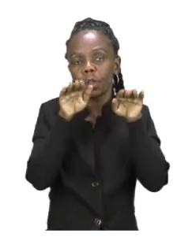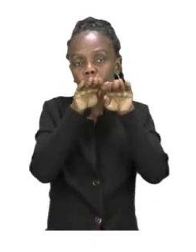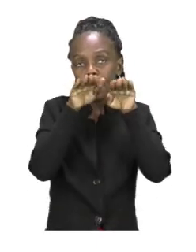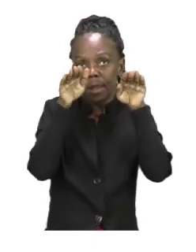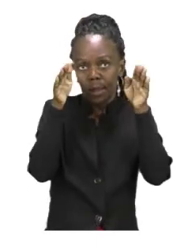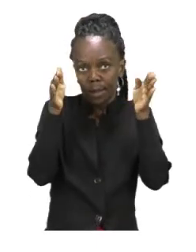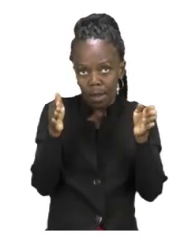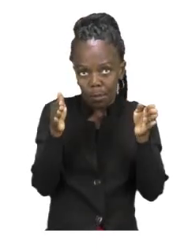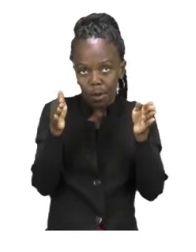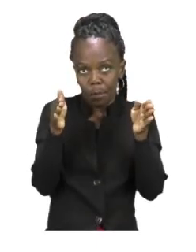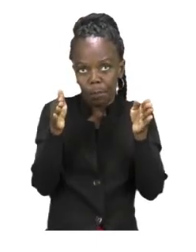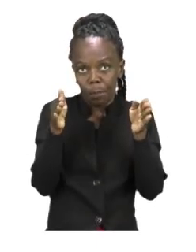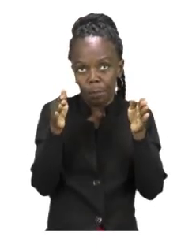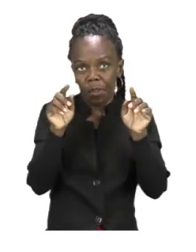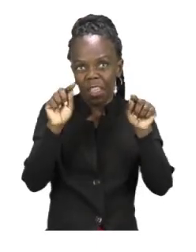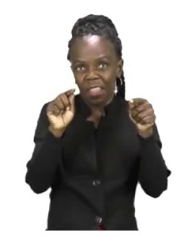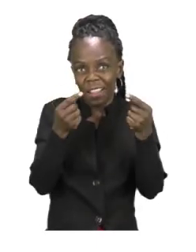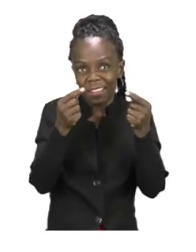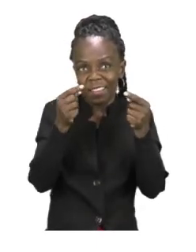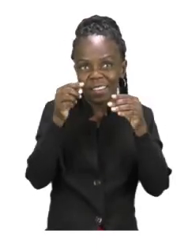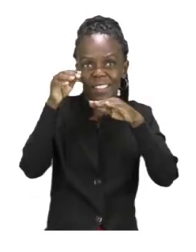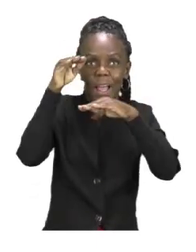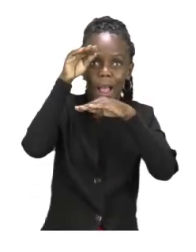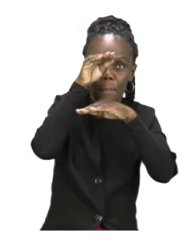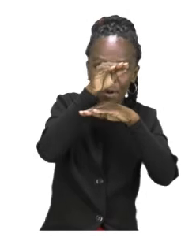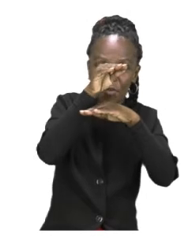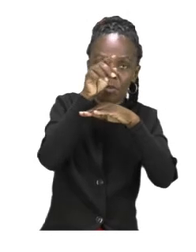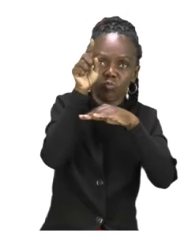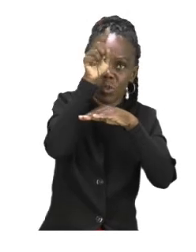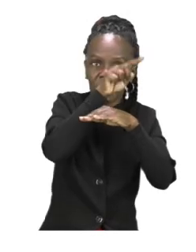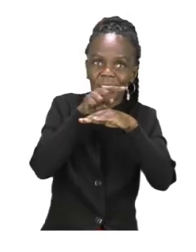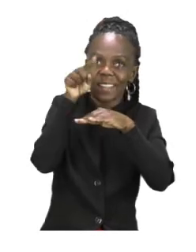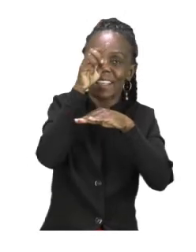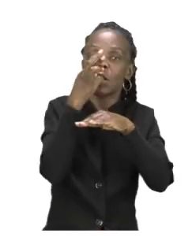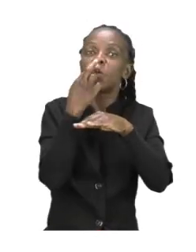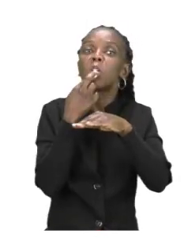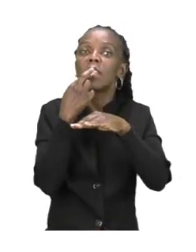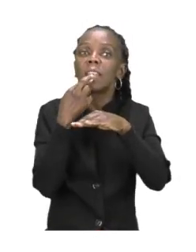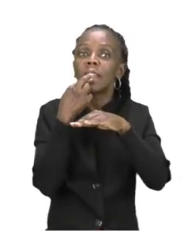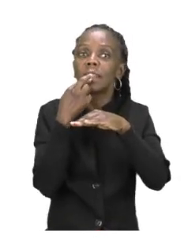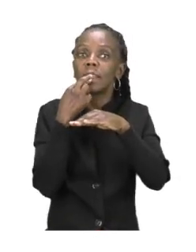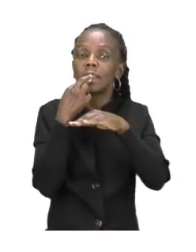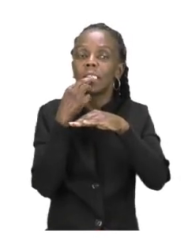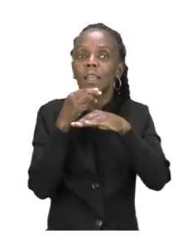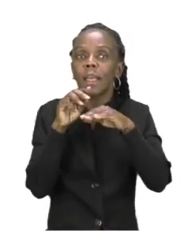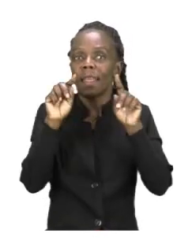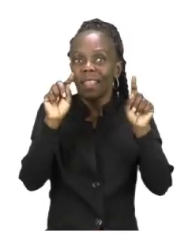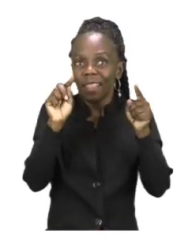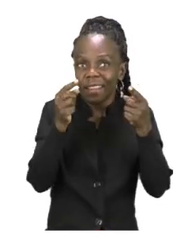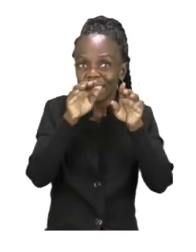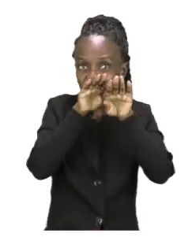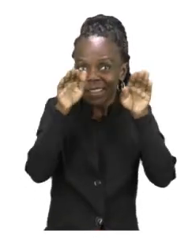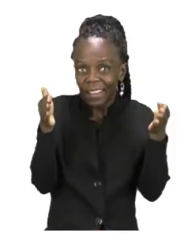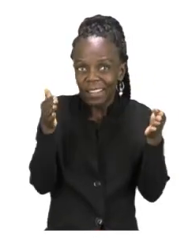and circle. And then the ones that are below or under the table, you're